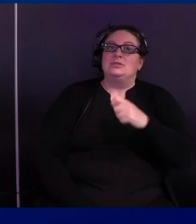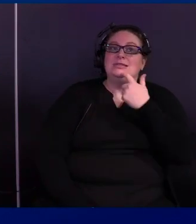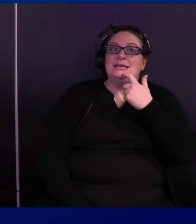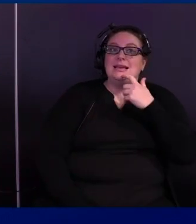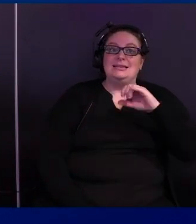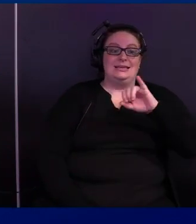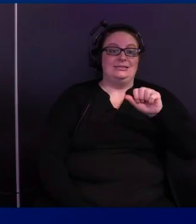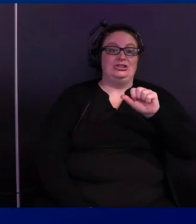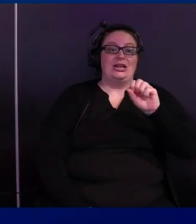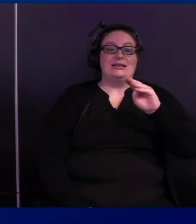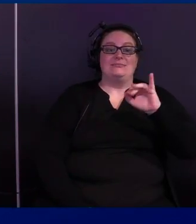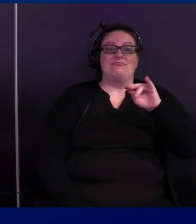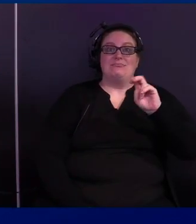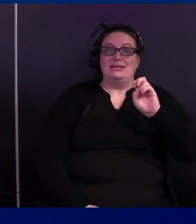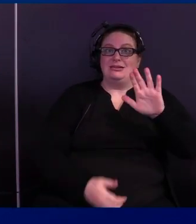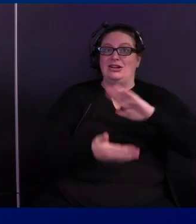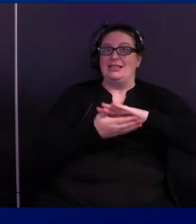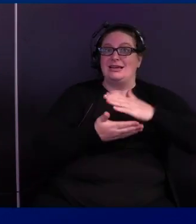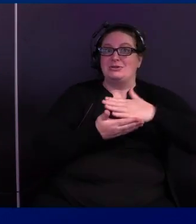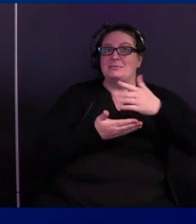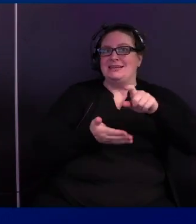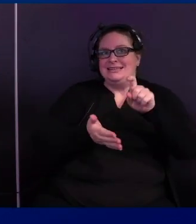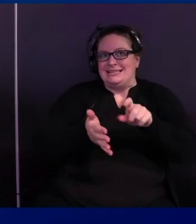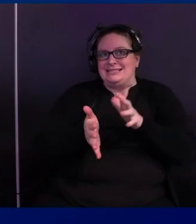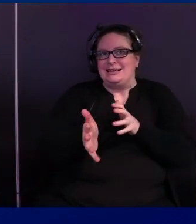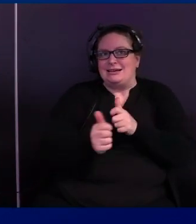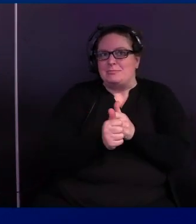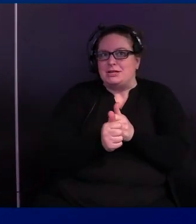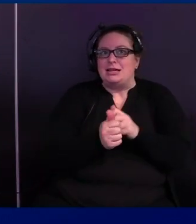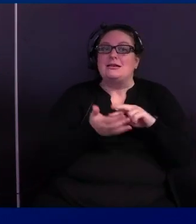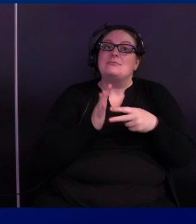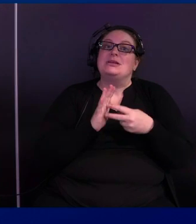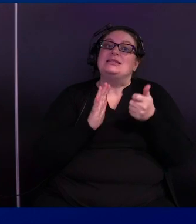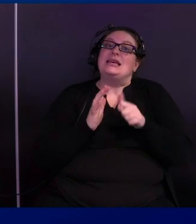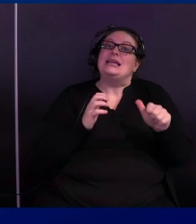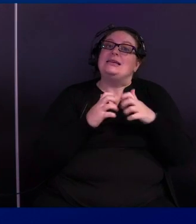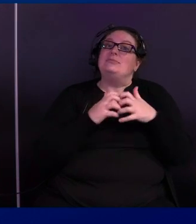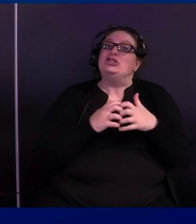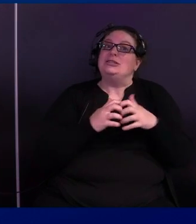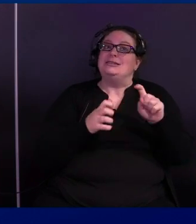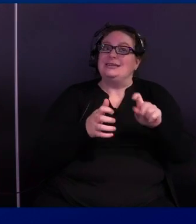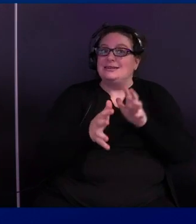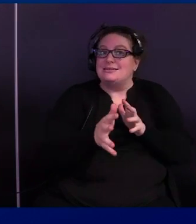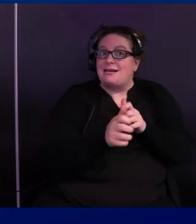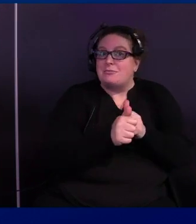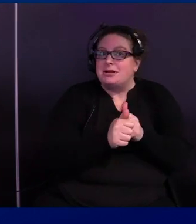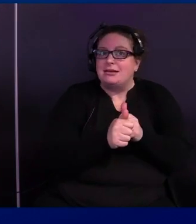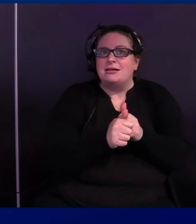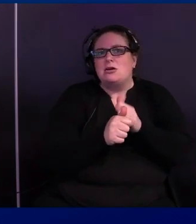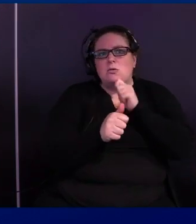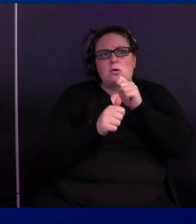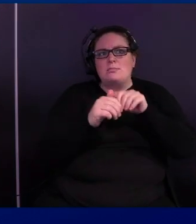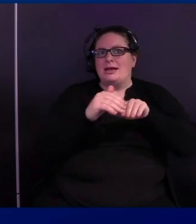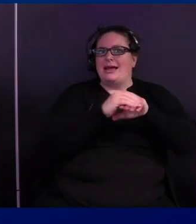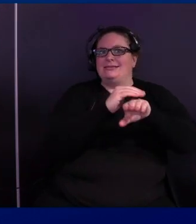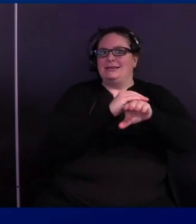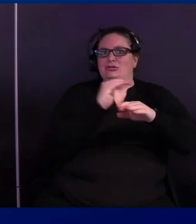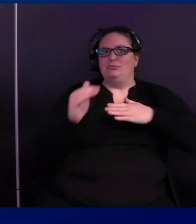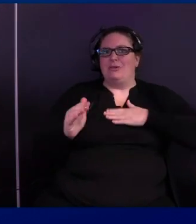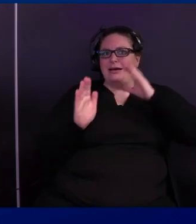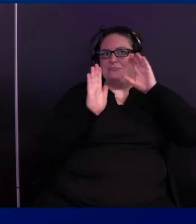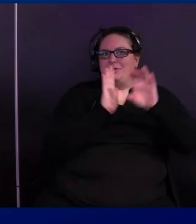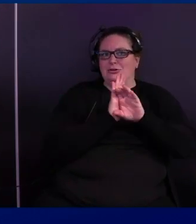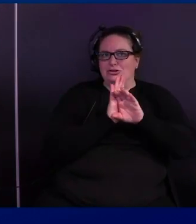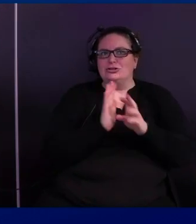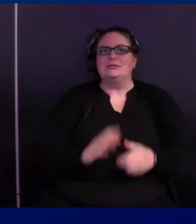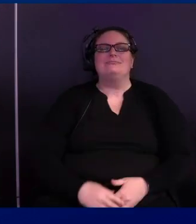laptop needs an update, so therefore any machine that needs an update is not going to be access to my pictures in our app. Yeah.